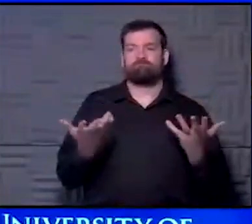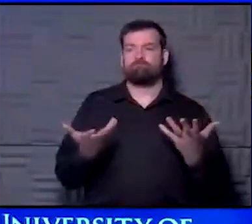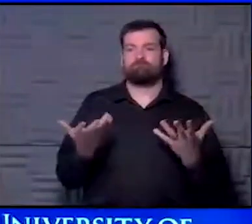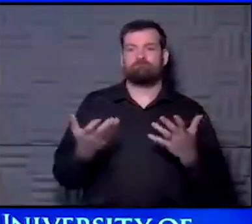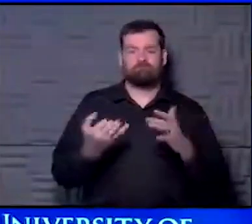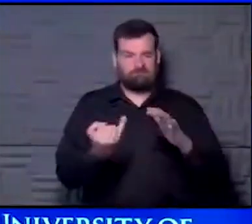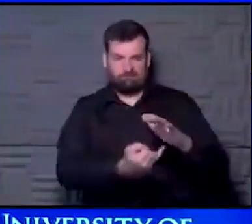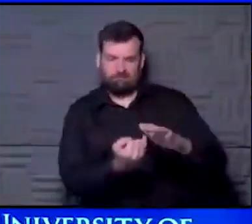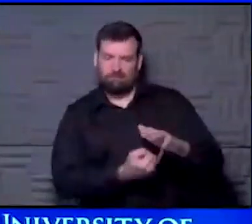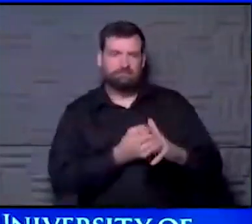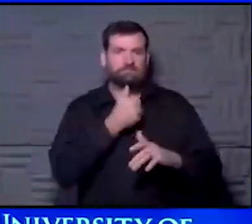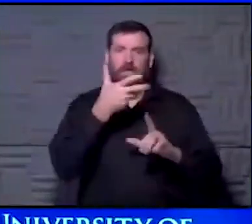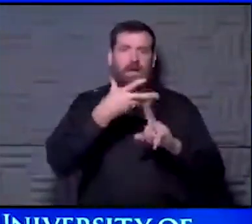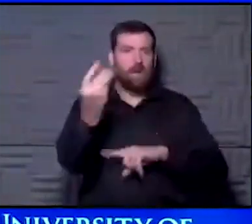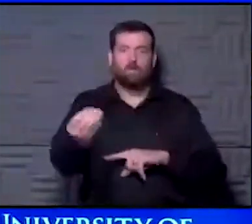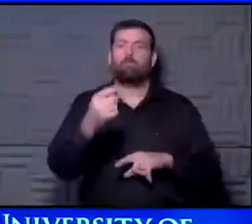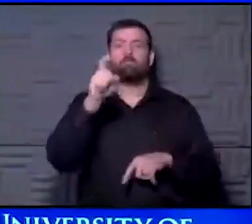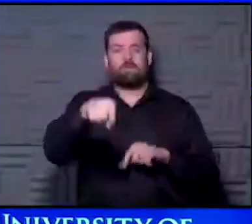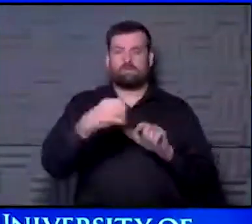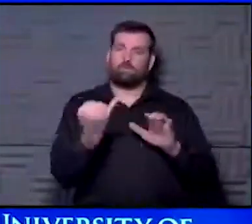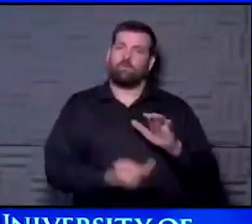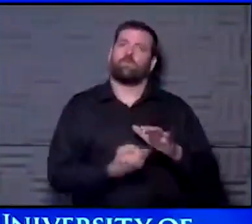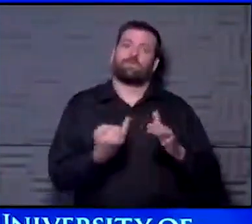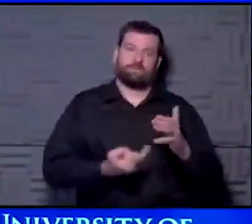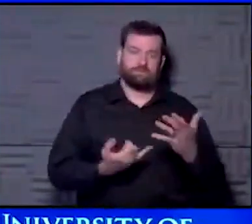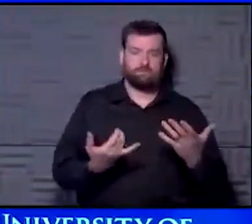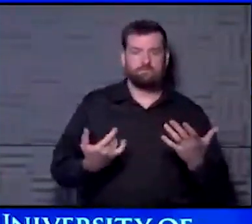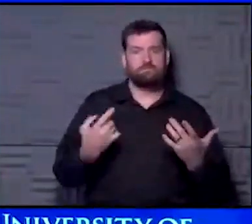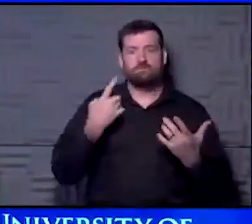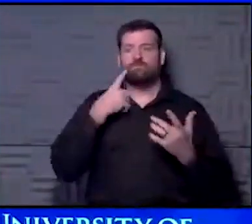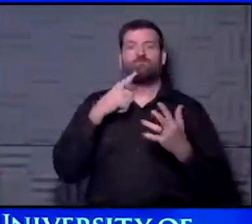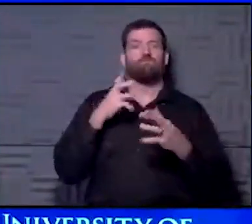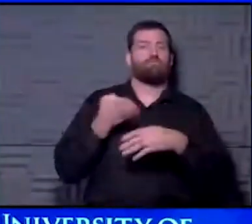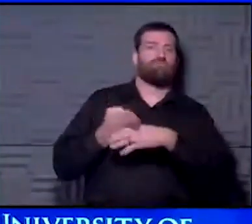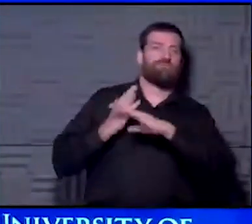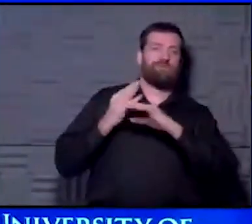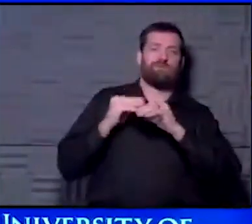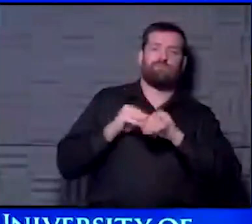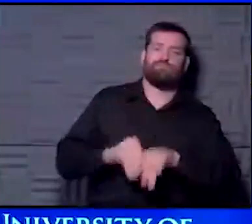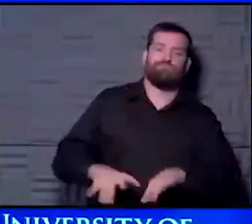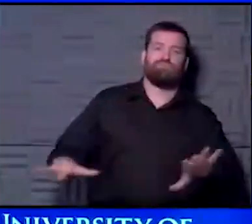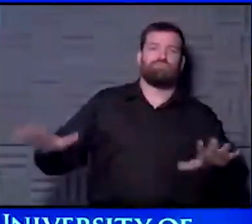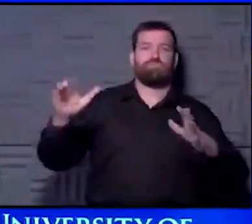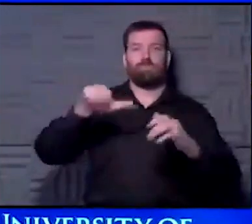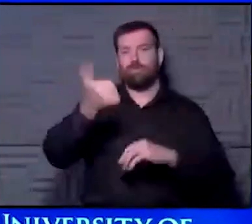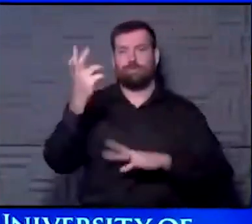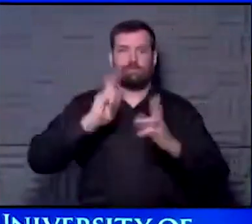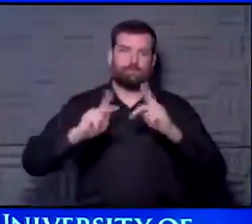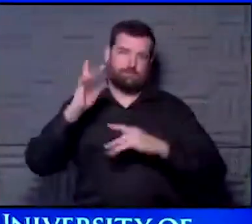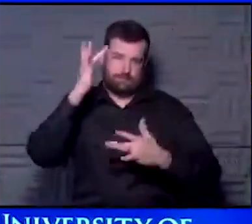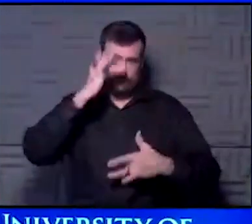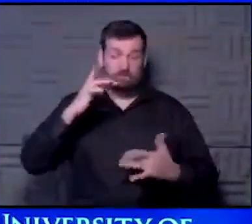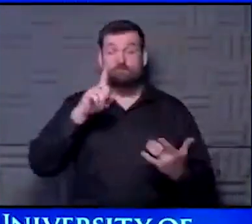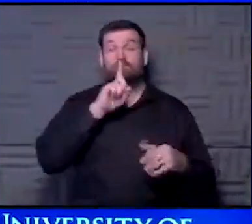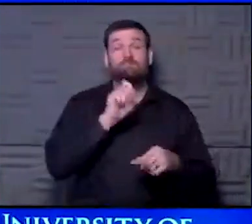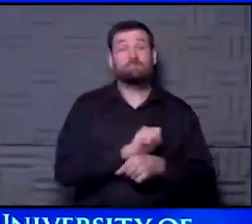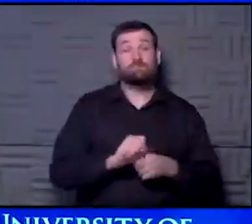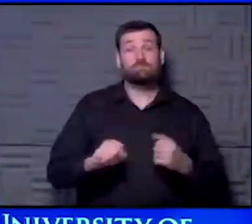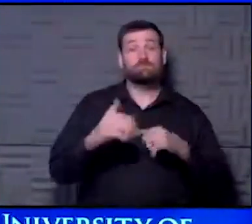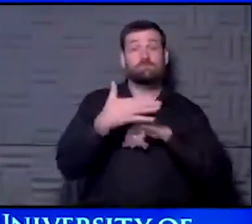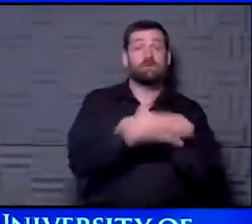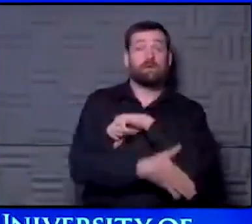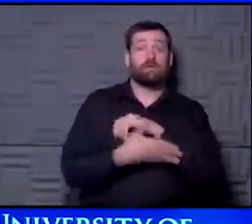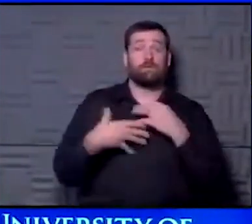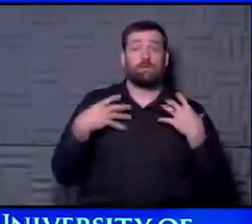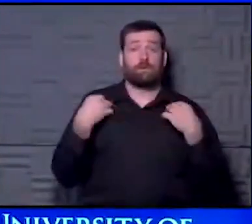in place and not go out. They have to quarantine in order not to make someone else sick. The reality is that the county health